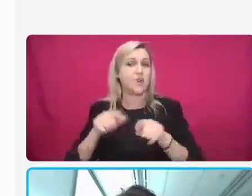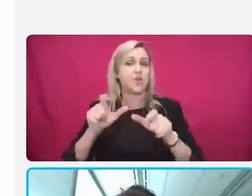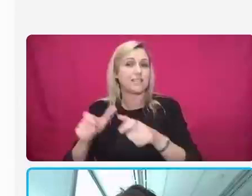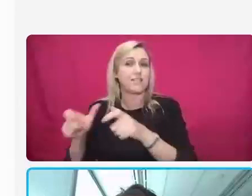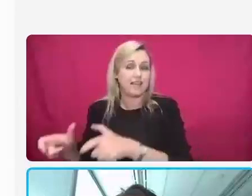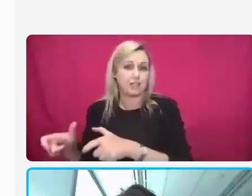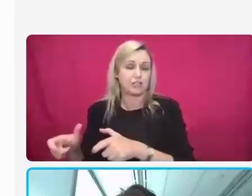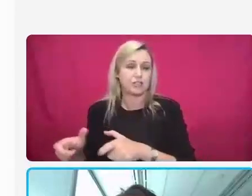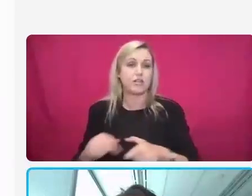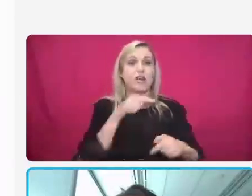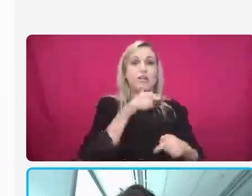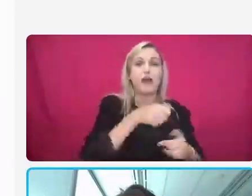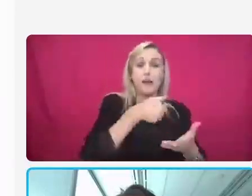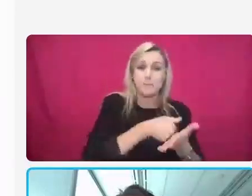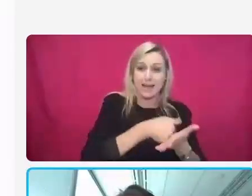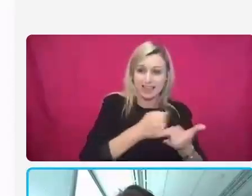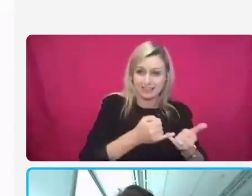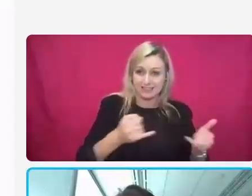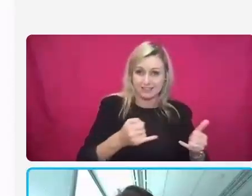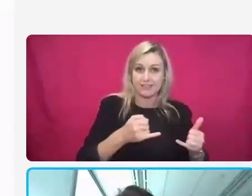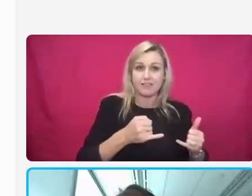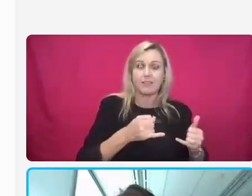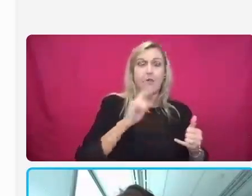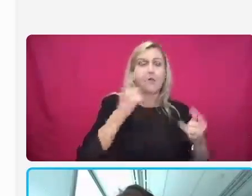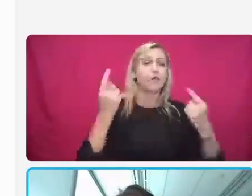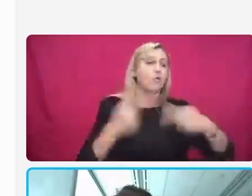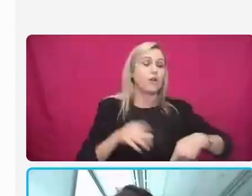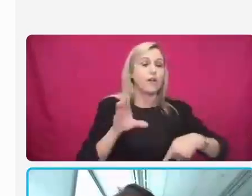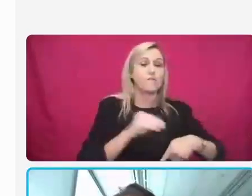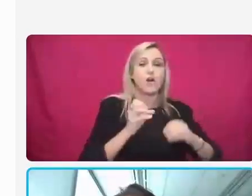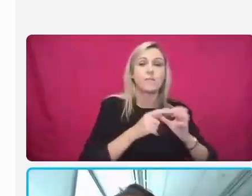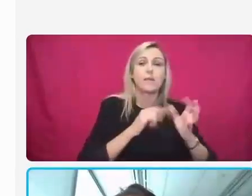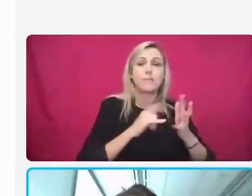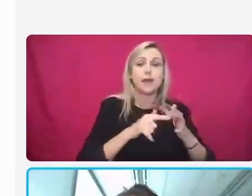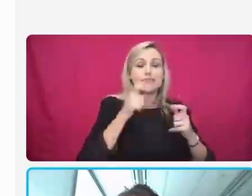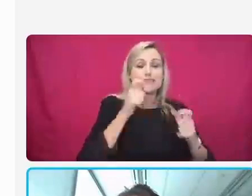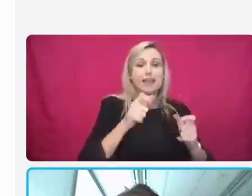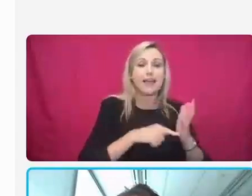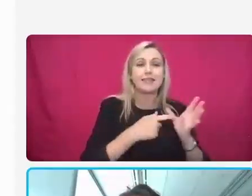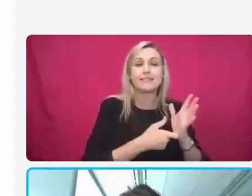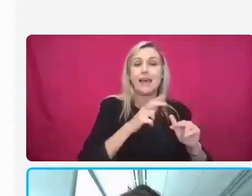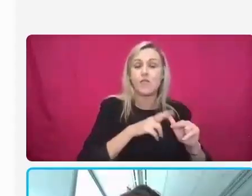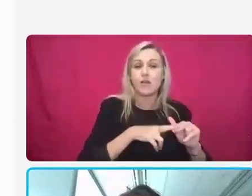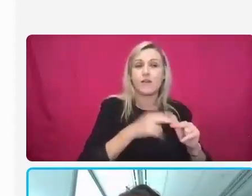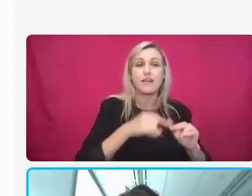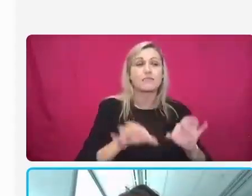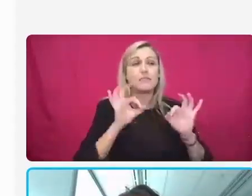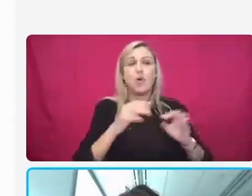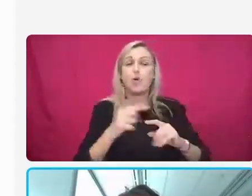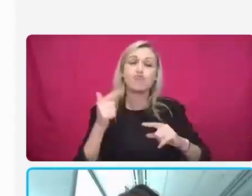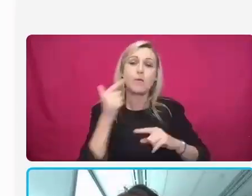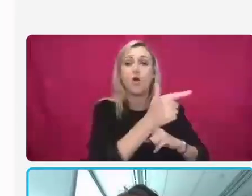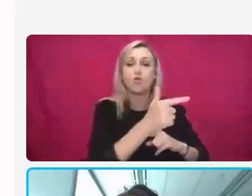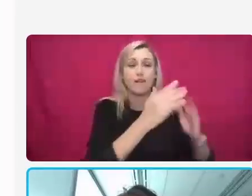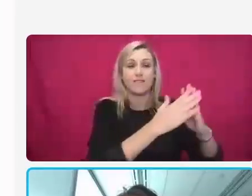be derived using the base care tariff so that specialised or remote facilities will not need to